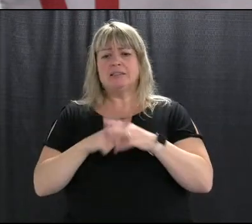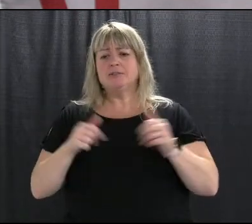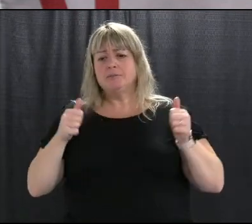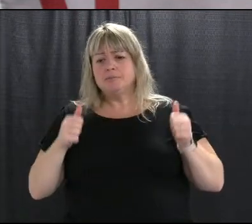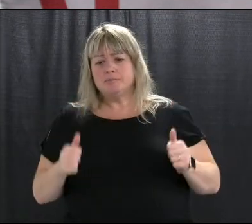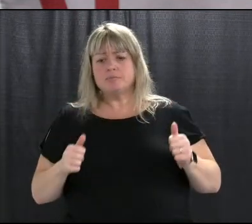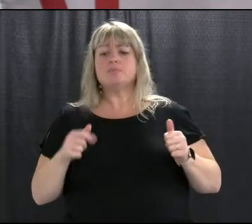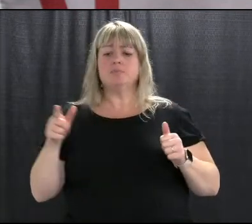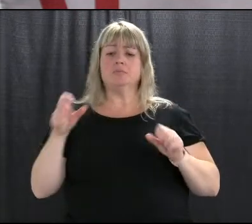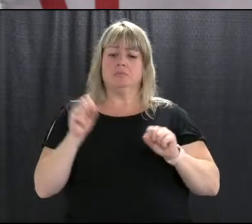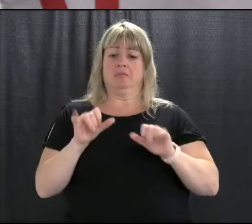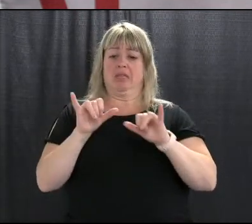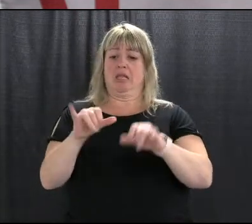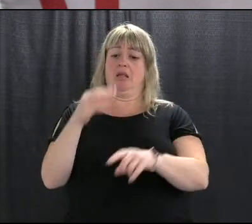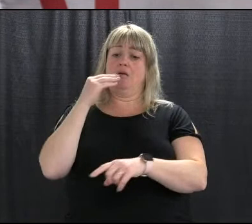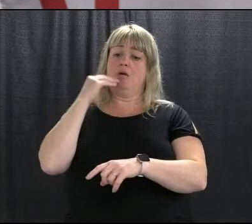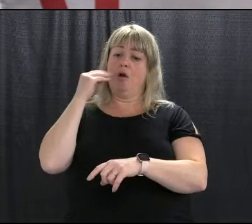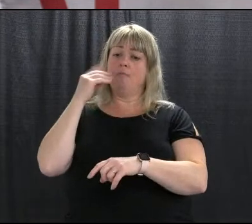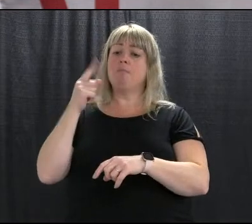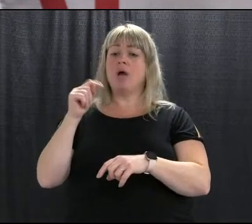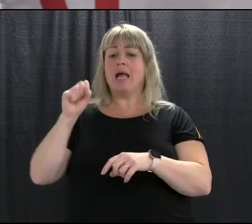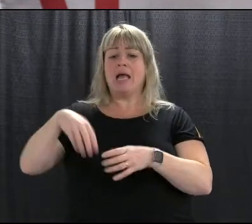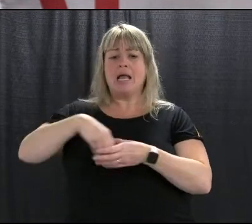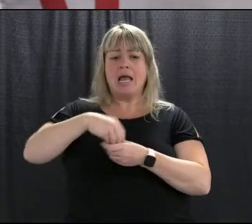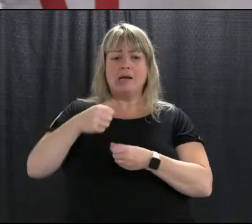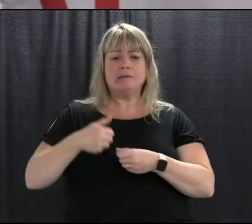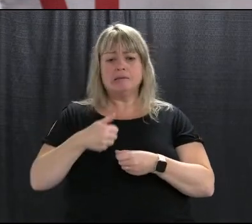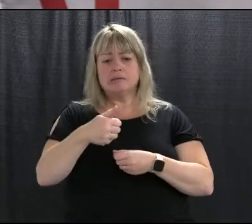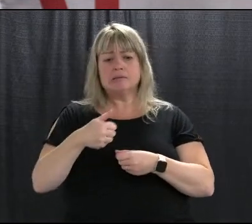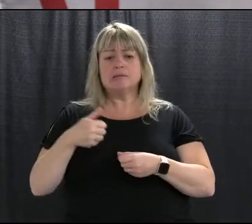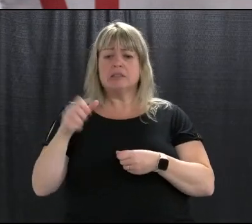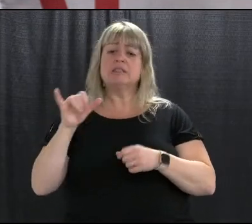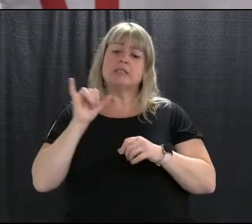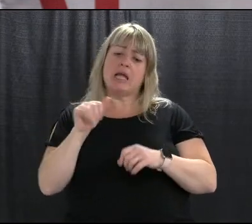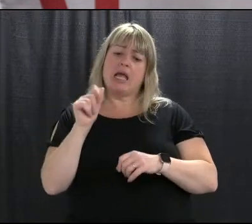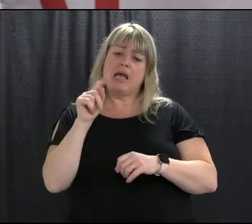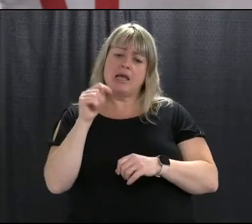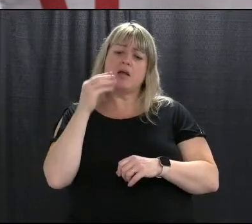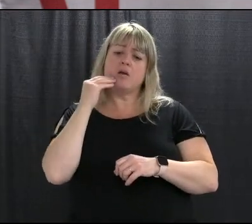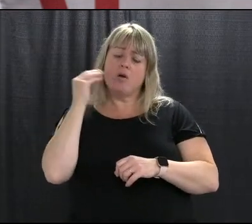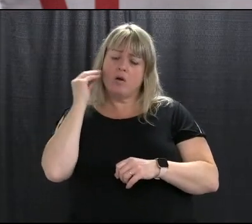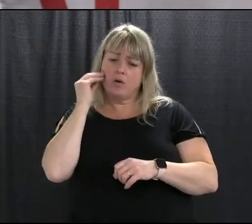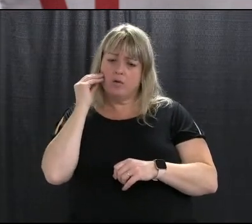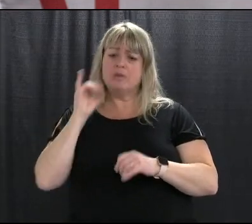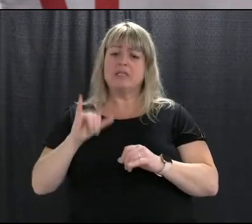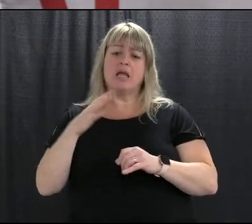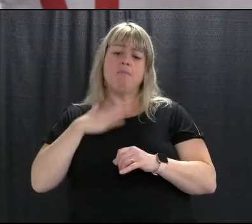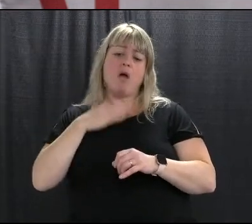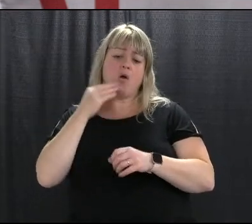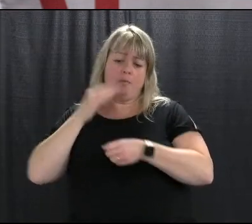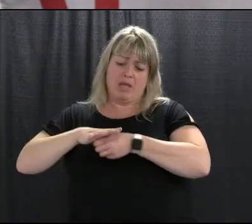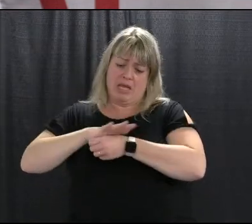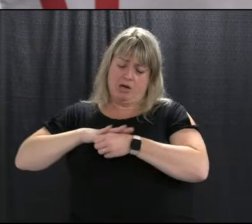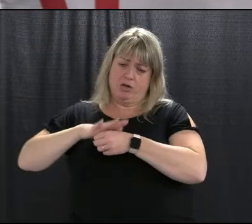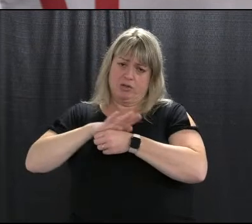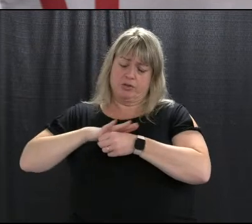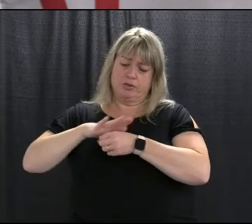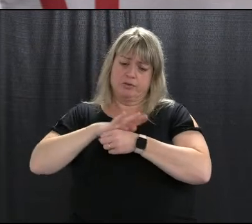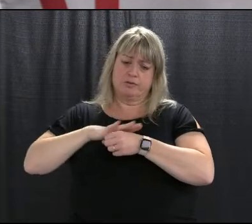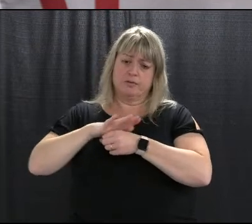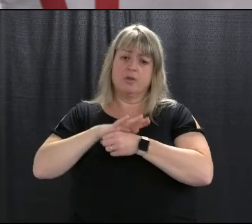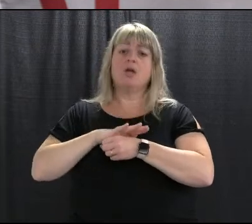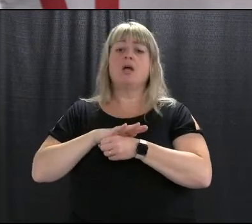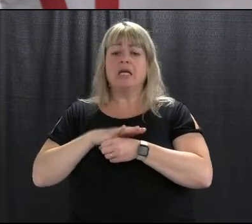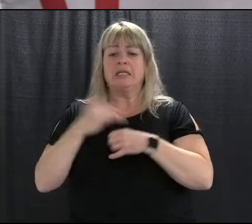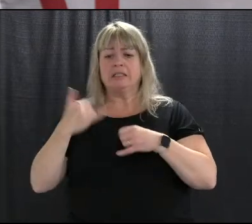home-first philosophy to support individuals to remain in their homes and communities